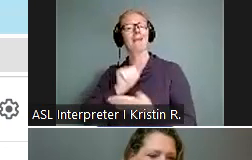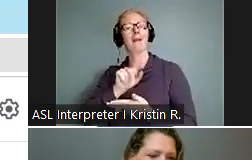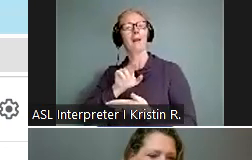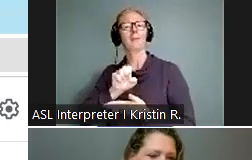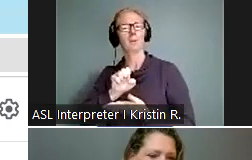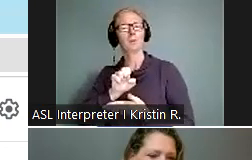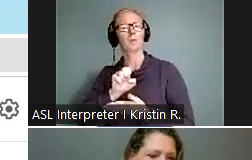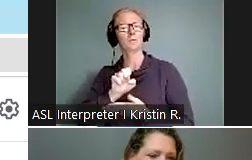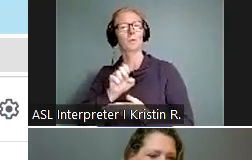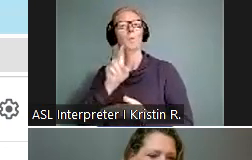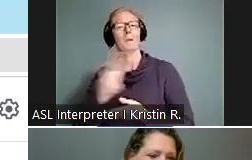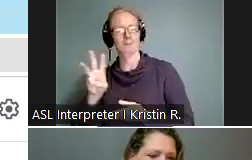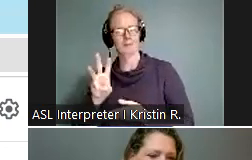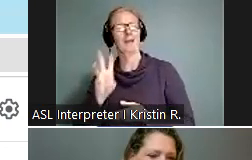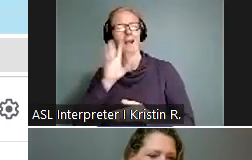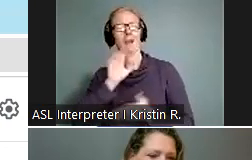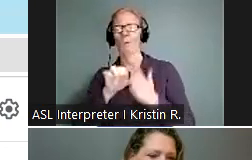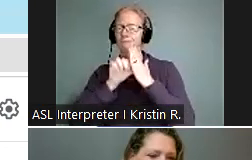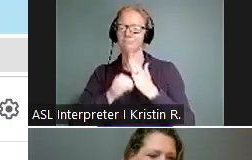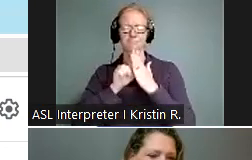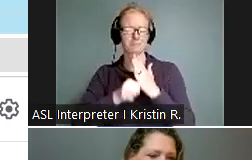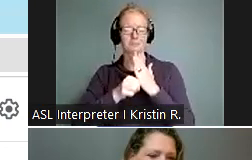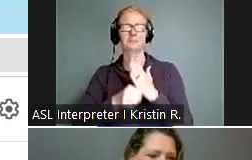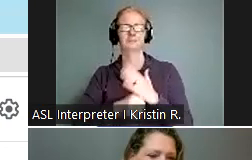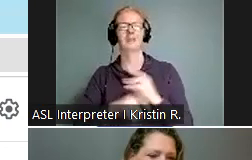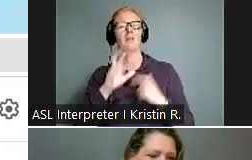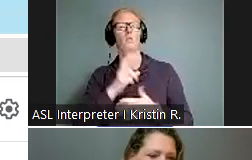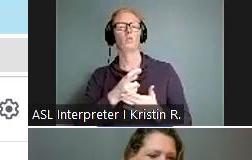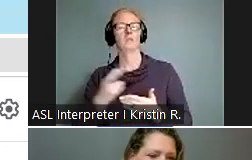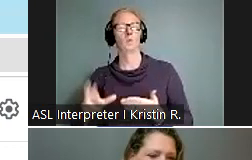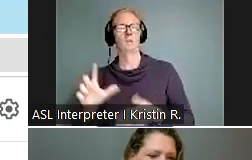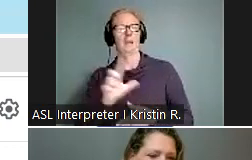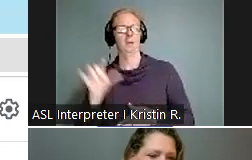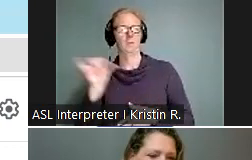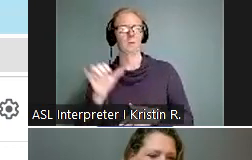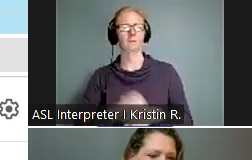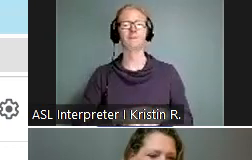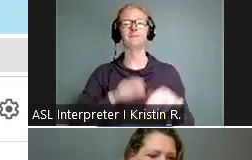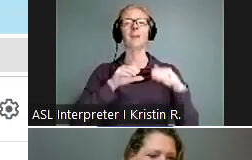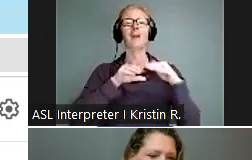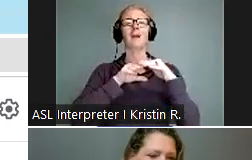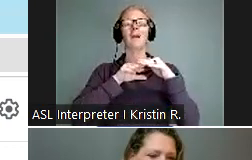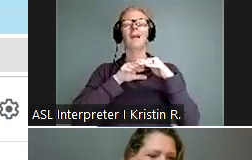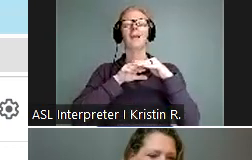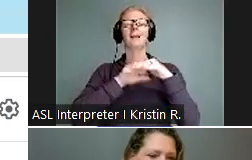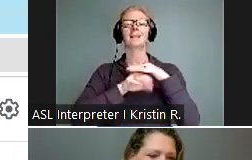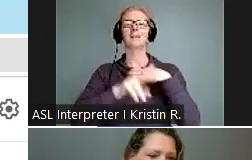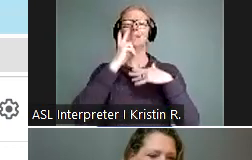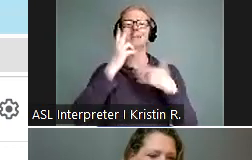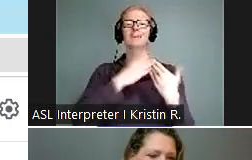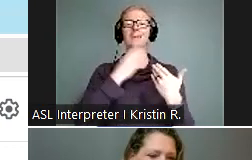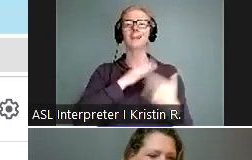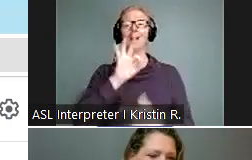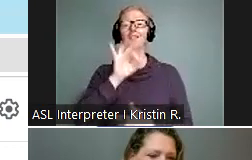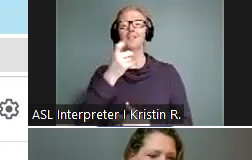resource library, which we went over. So we talk about accessible fonts. That's from End of Use. They talk about